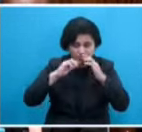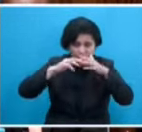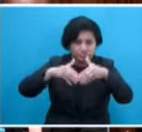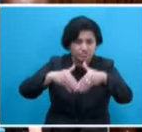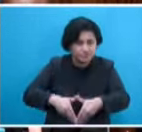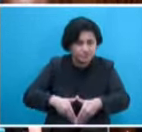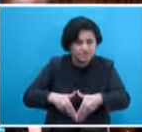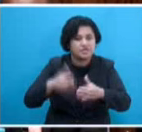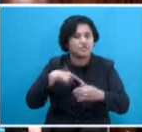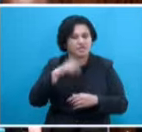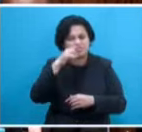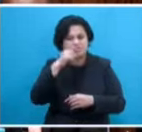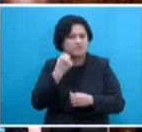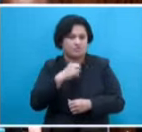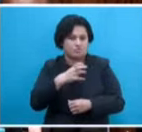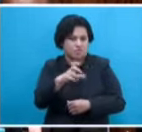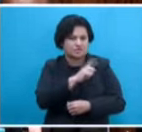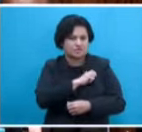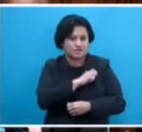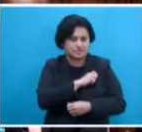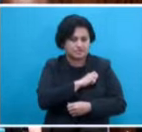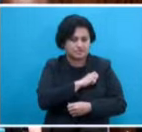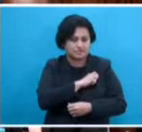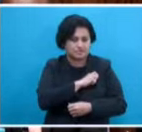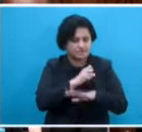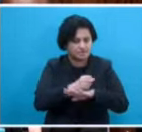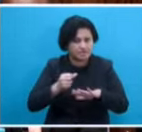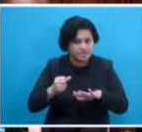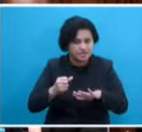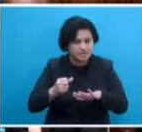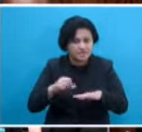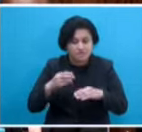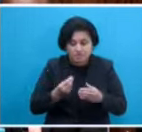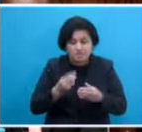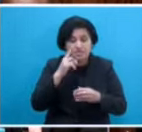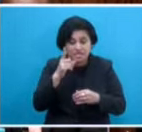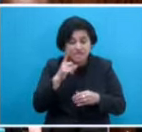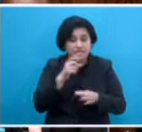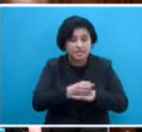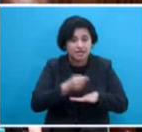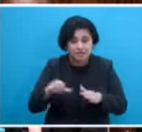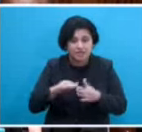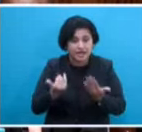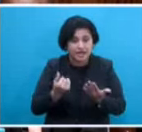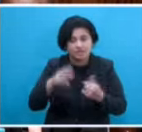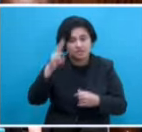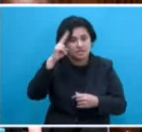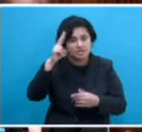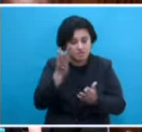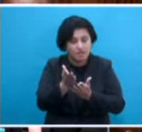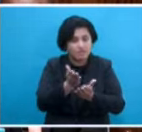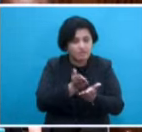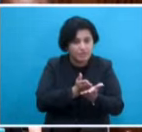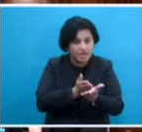Now, economically, there is a problem because the government had to cut about $1 billion from the budget. This is a huge failure by the Minister